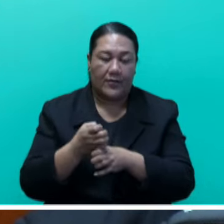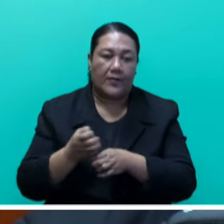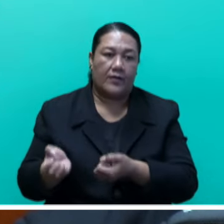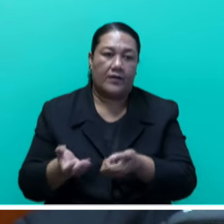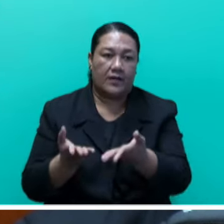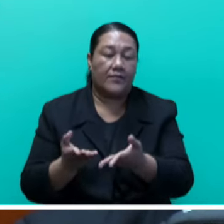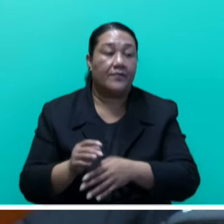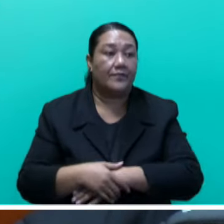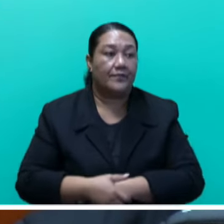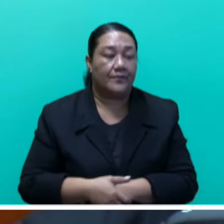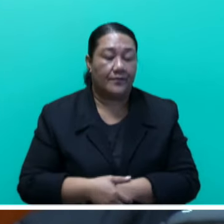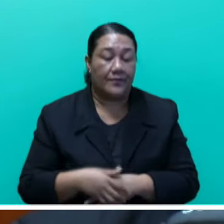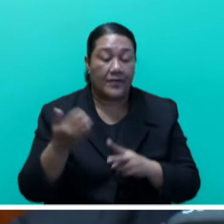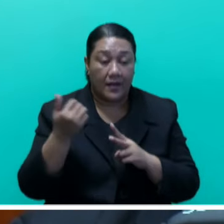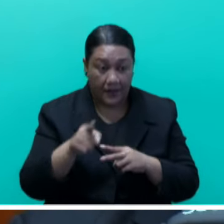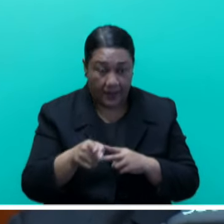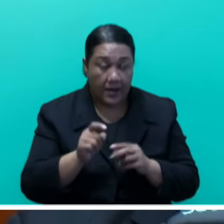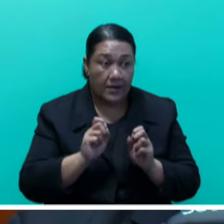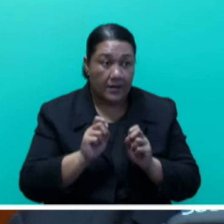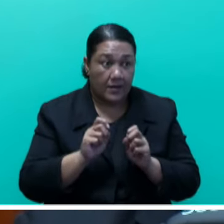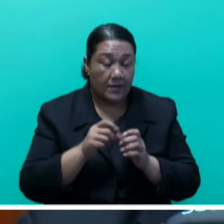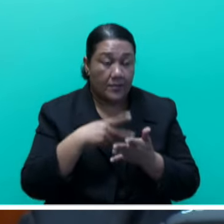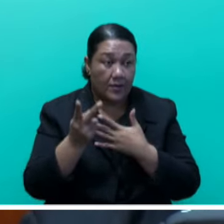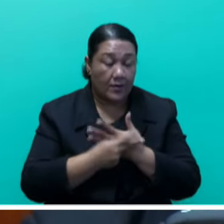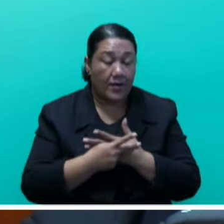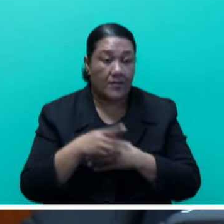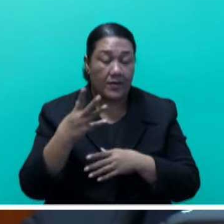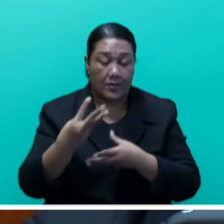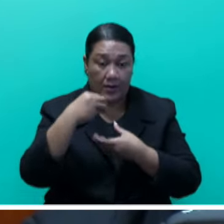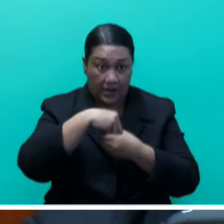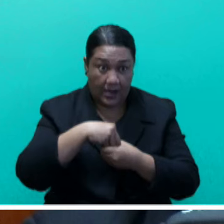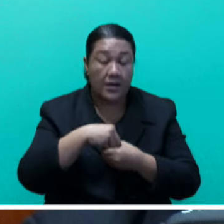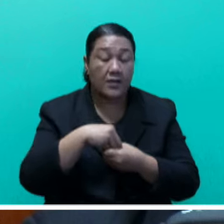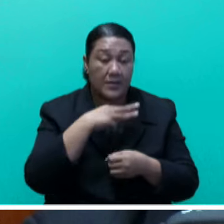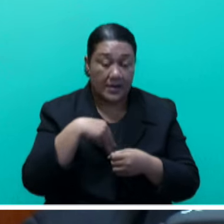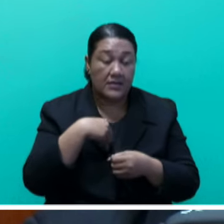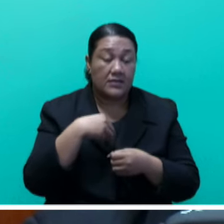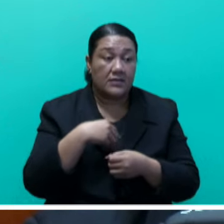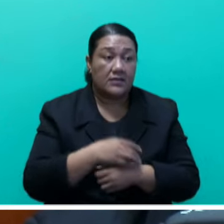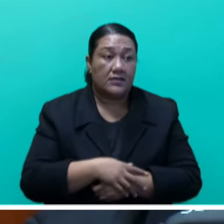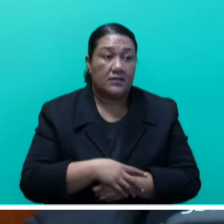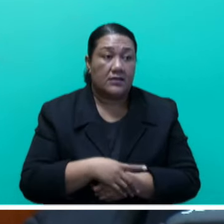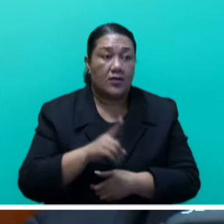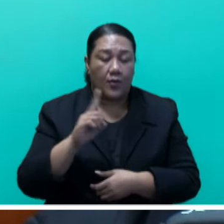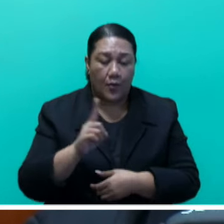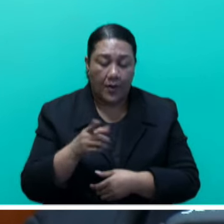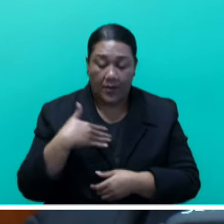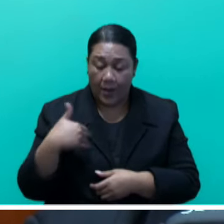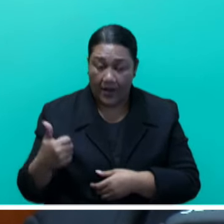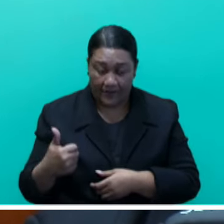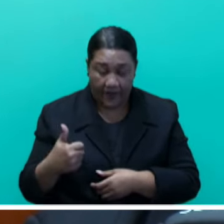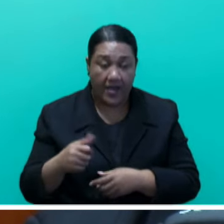this reform agenda, Honorable Speaker, the Ministry has engaged two staff in the newly established Welfare Graduation